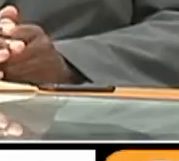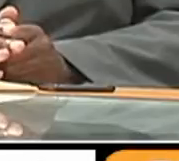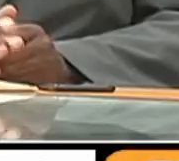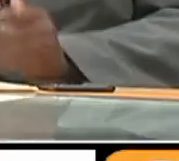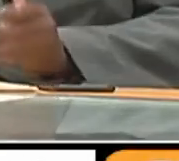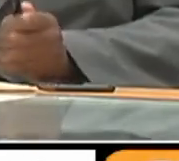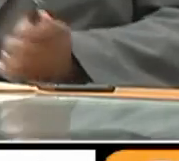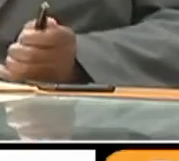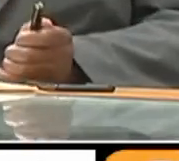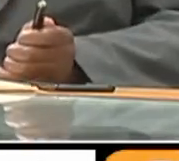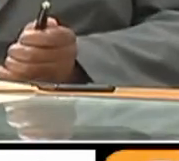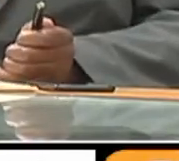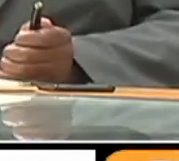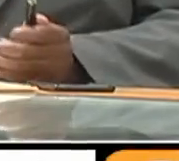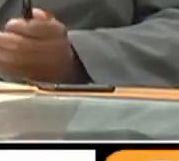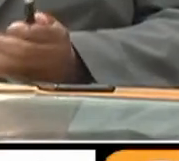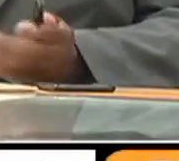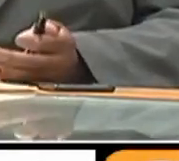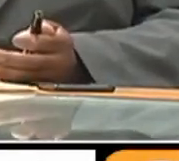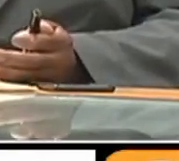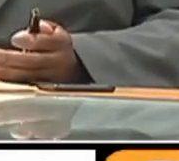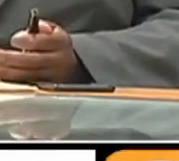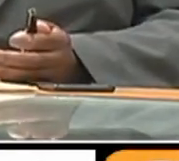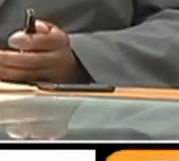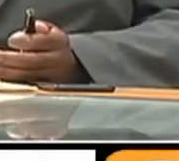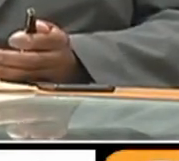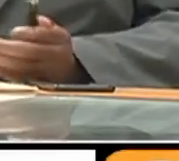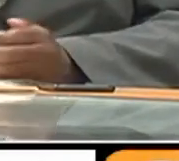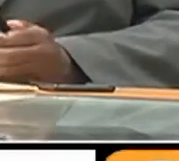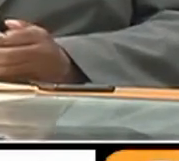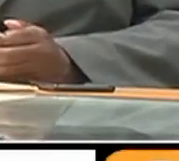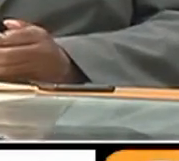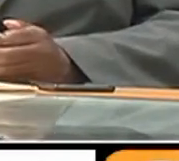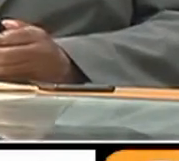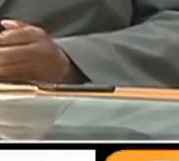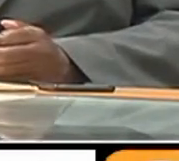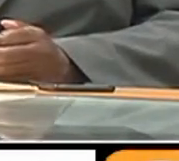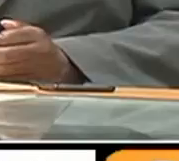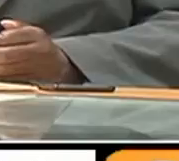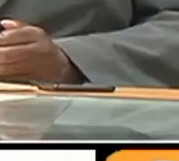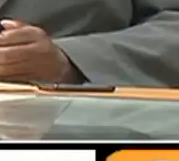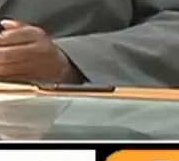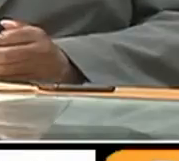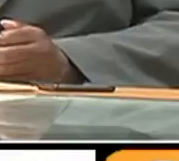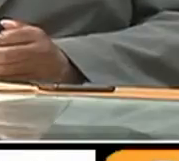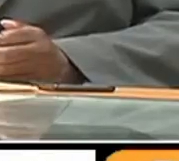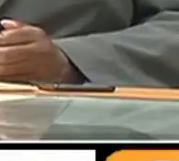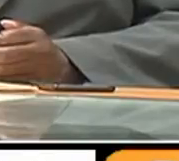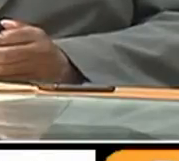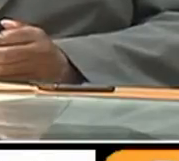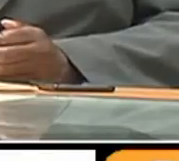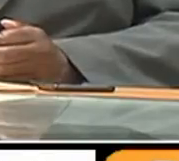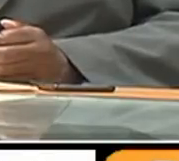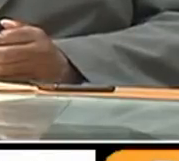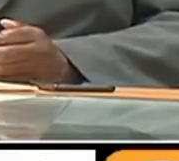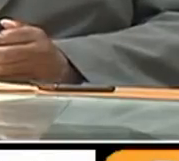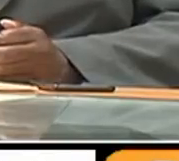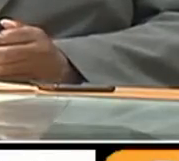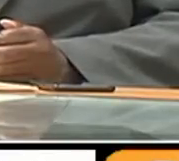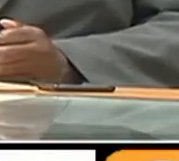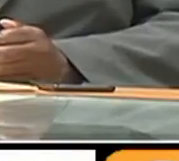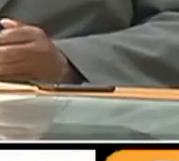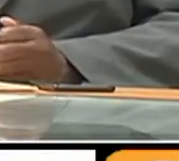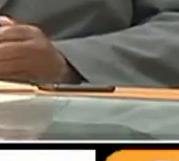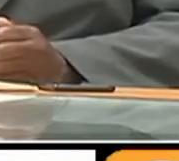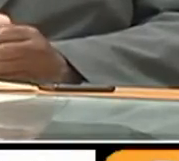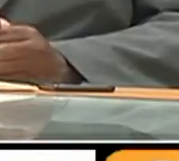is very safe, not fairly safe, it's very safe. So that rejection would mean that you have an adverse reaction. We're